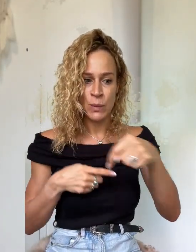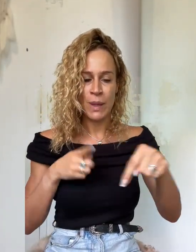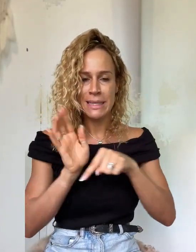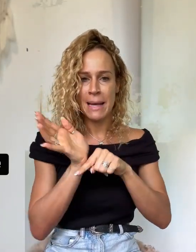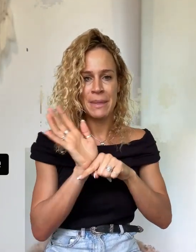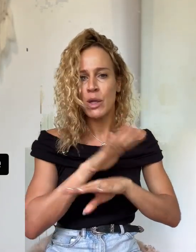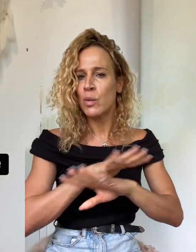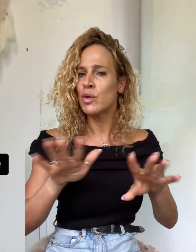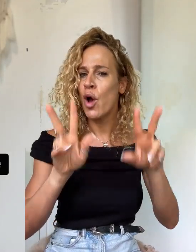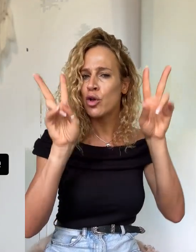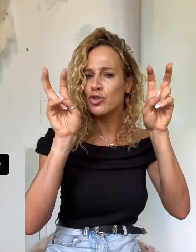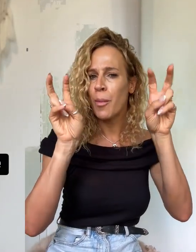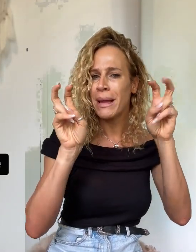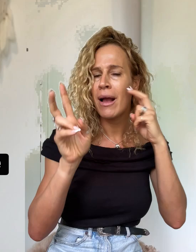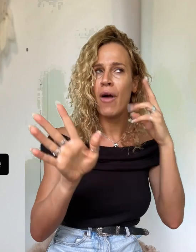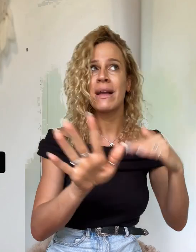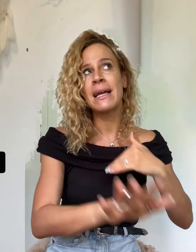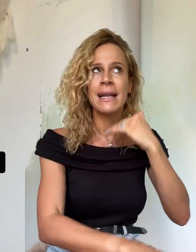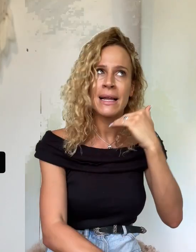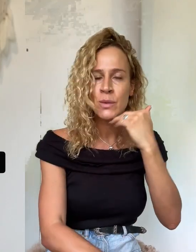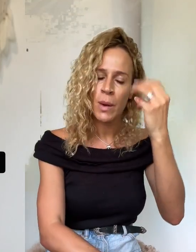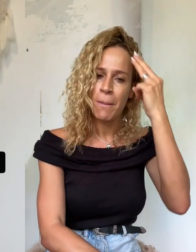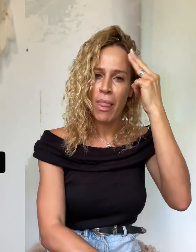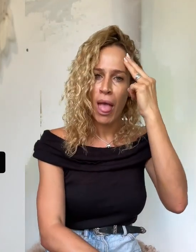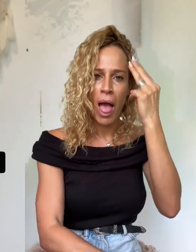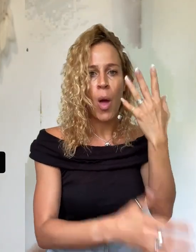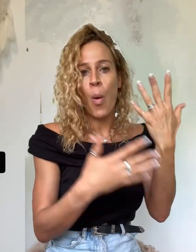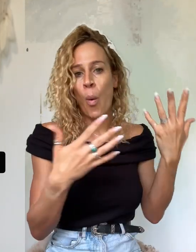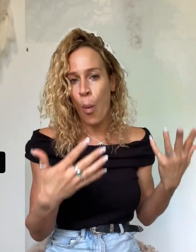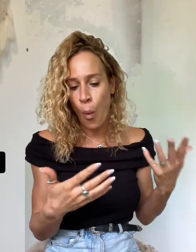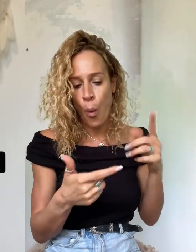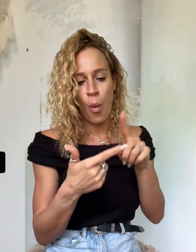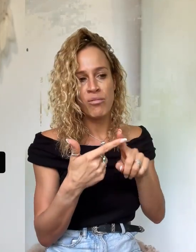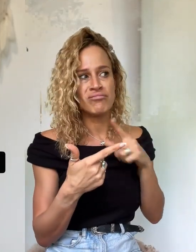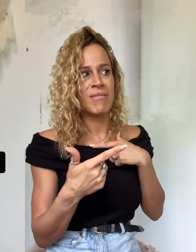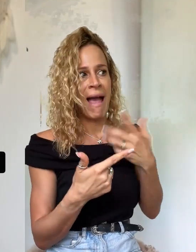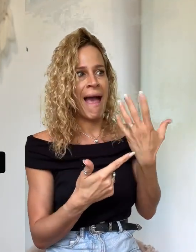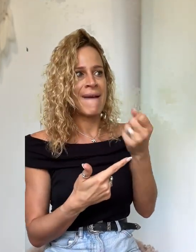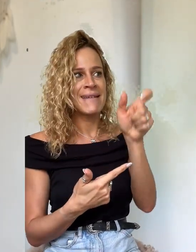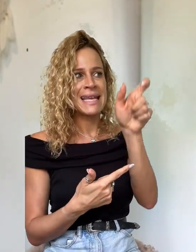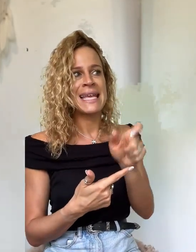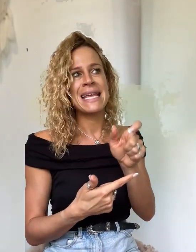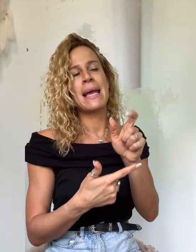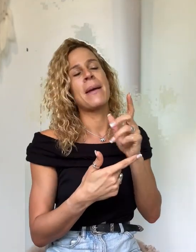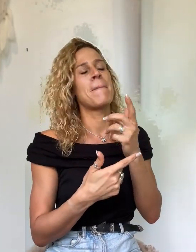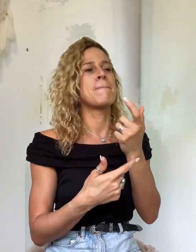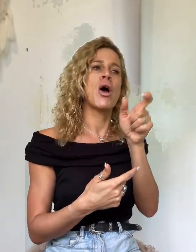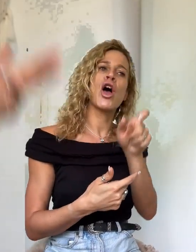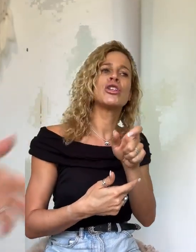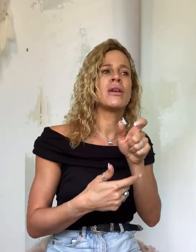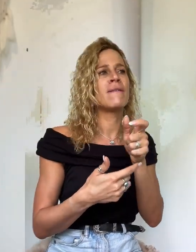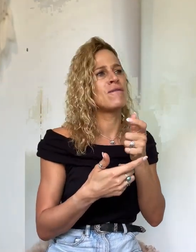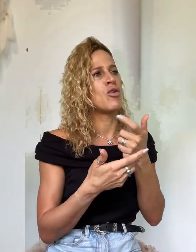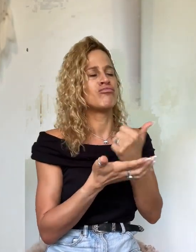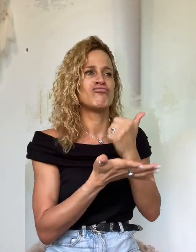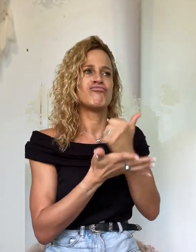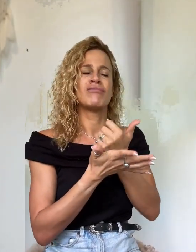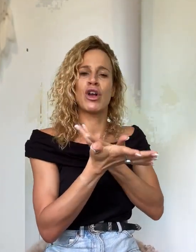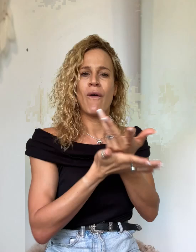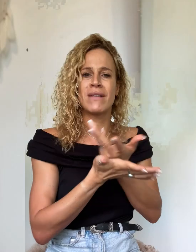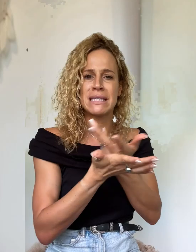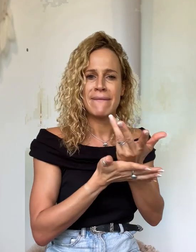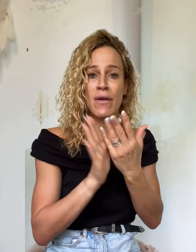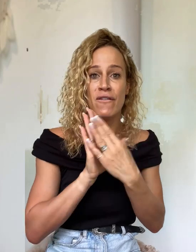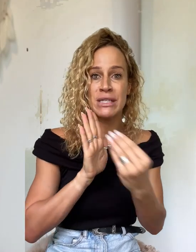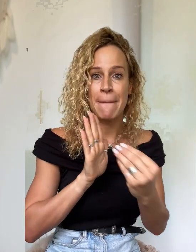not talking about being an inadequate mother. I have not got a wonderful guest to bring about some incredible